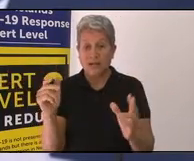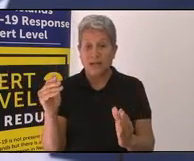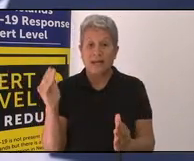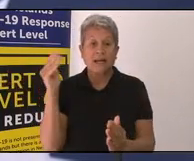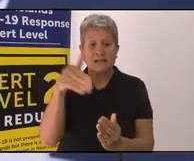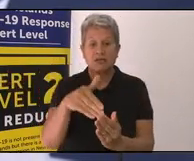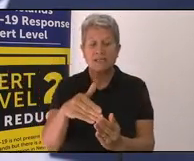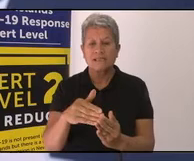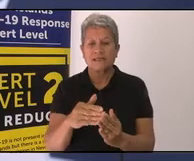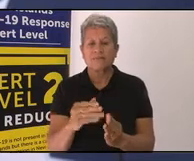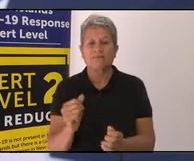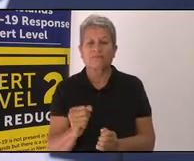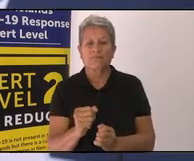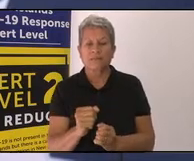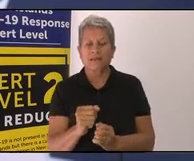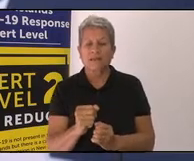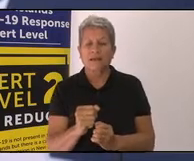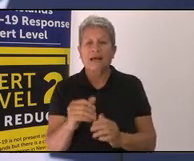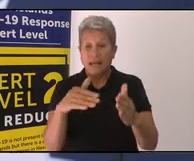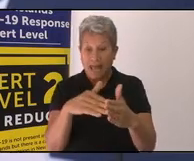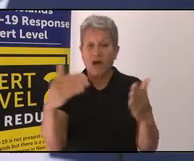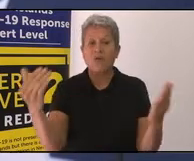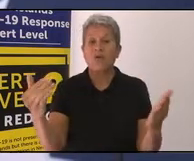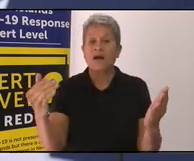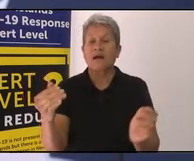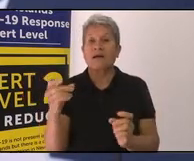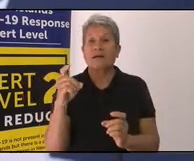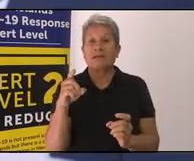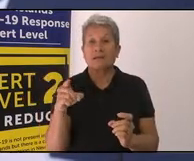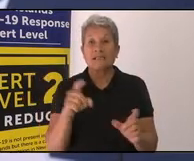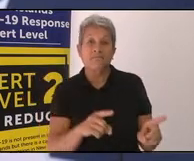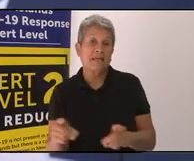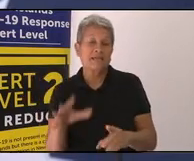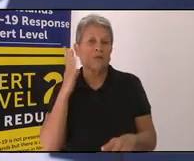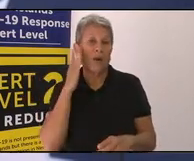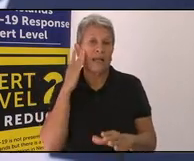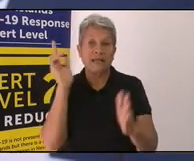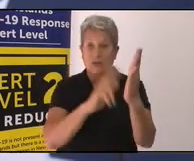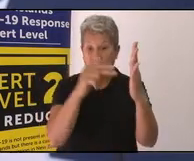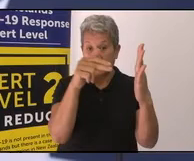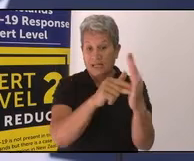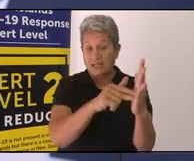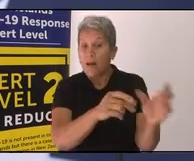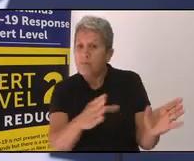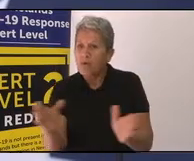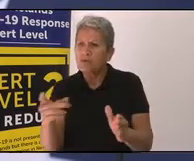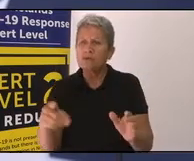Zealand. Under current policy there, this means when New Zealand moves to alert level 1.